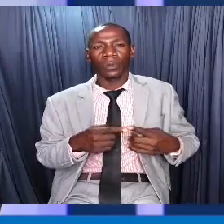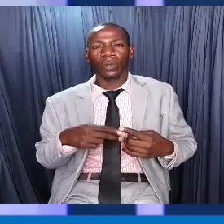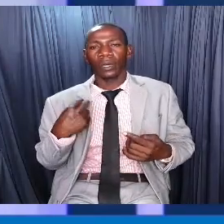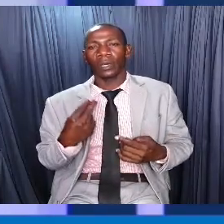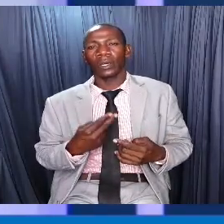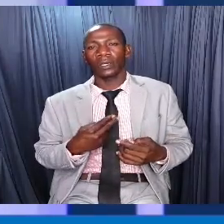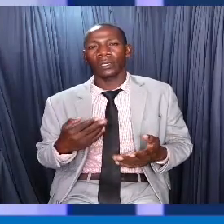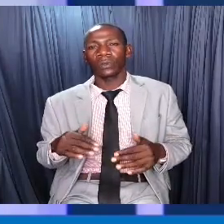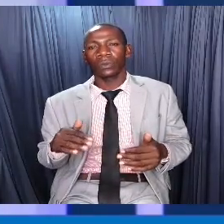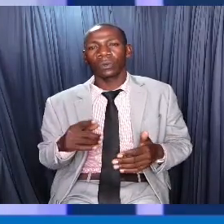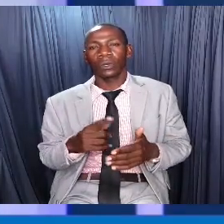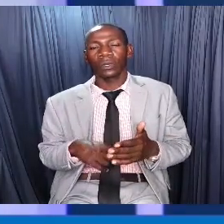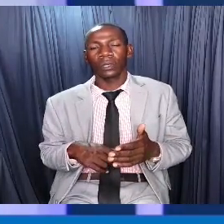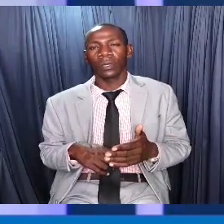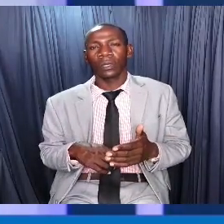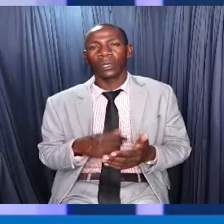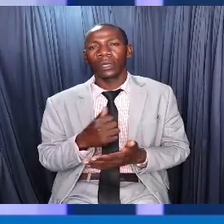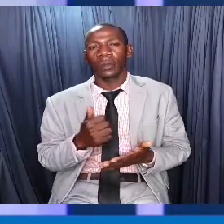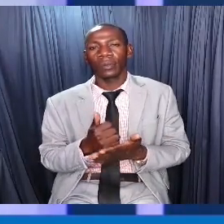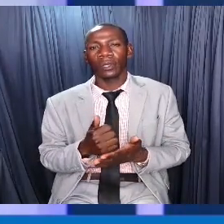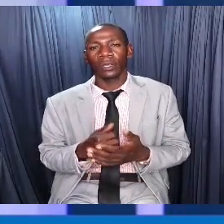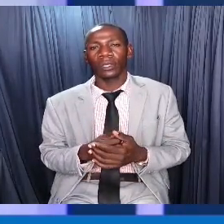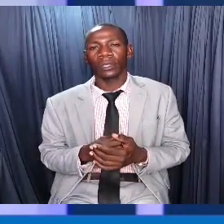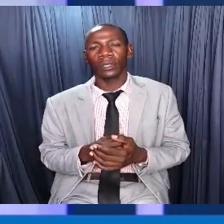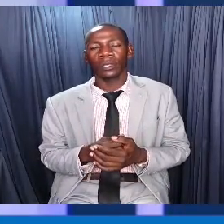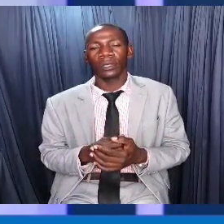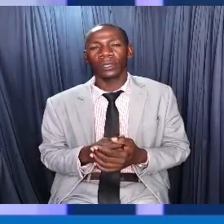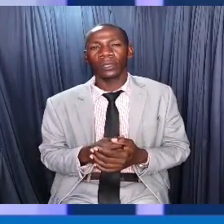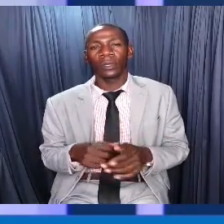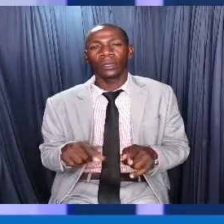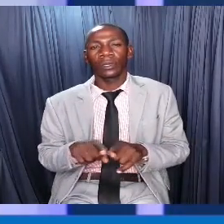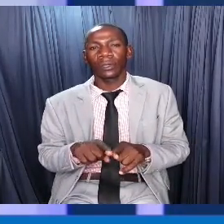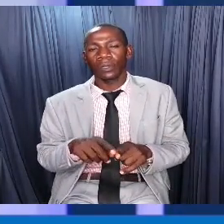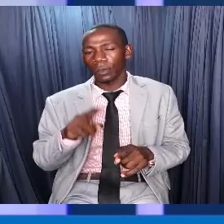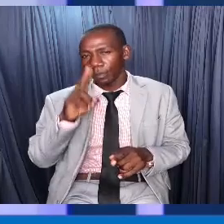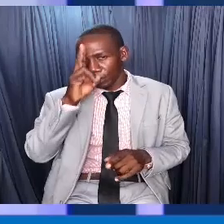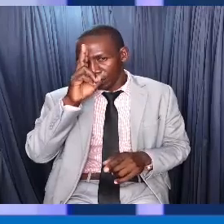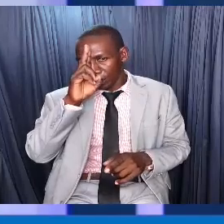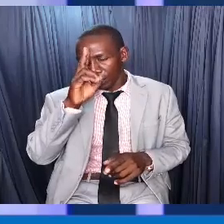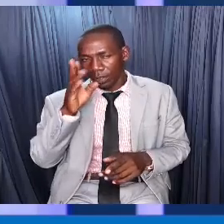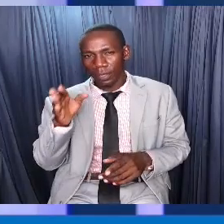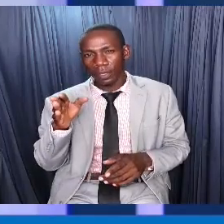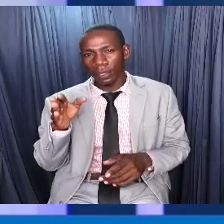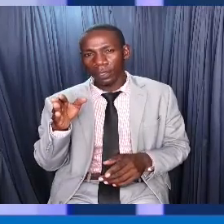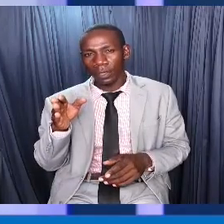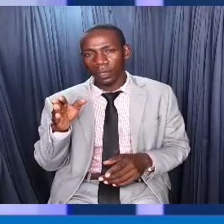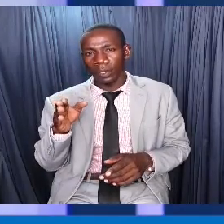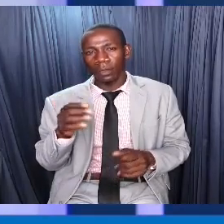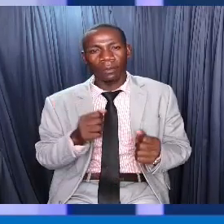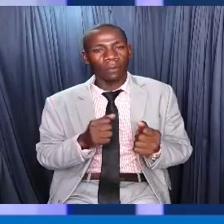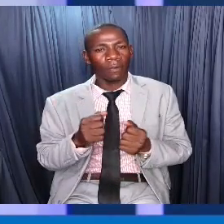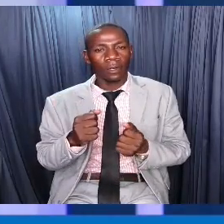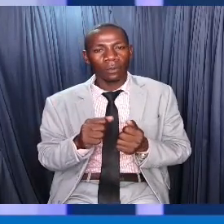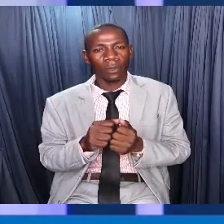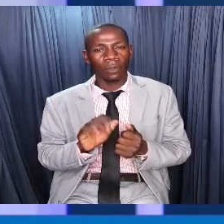bring to us, we do what with that. Bwana Yesu asifiwe sana. Amen. Hata hapa polisi hapa. Even in the police station here. Ukaenda umekosana na mkeo hapo. Should you go